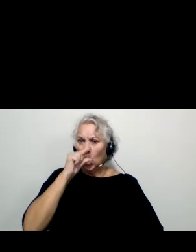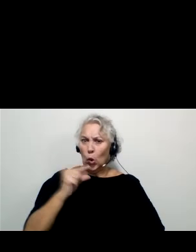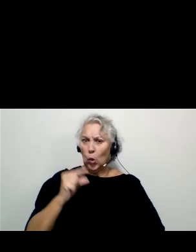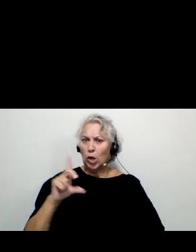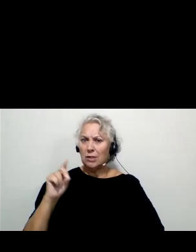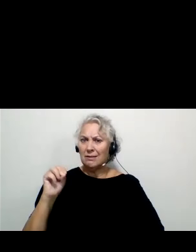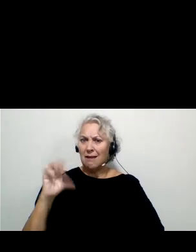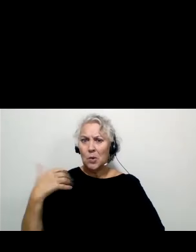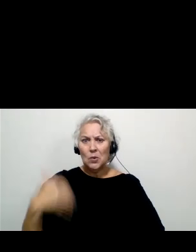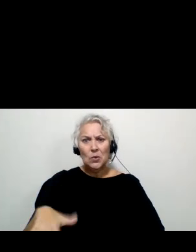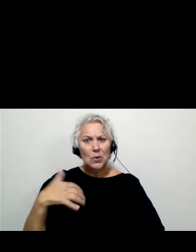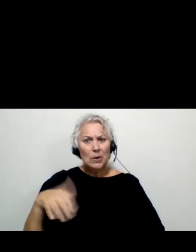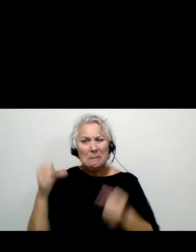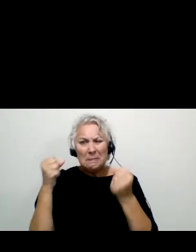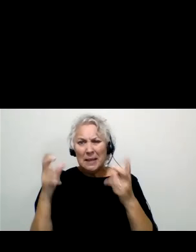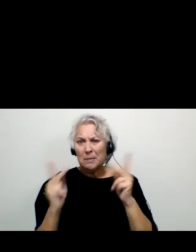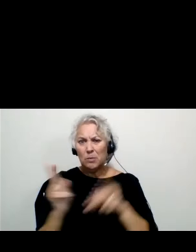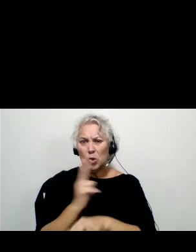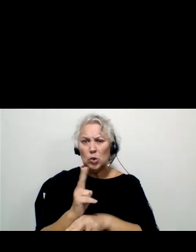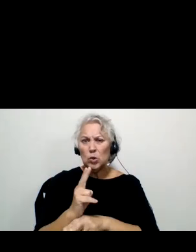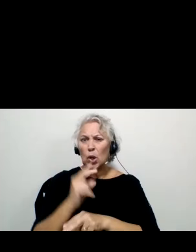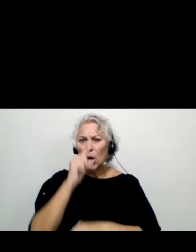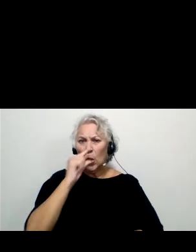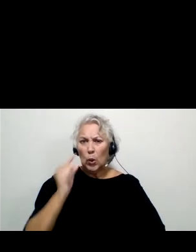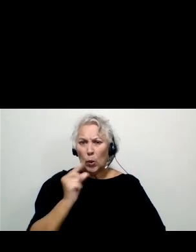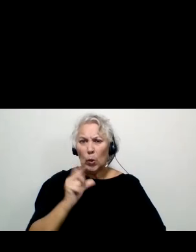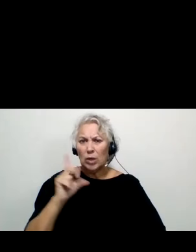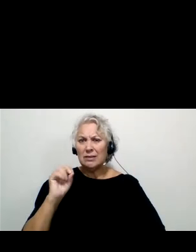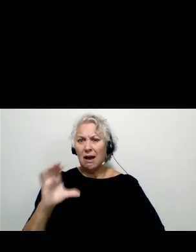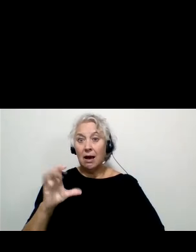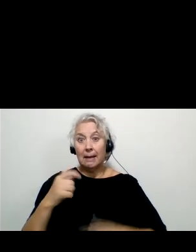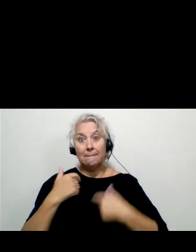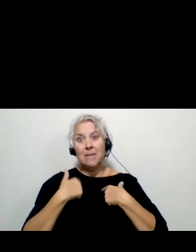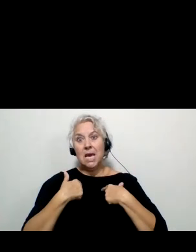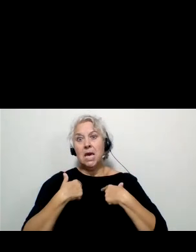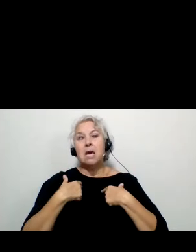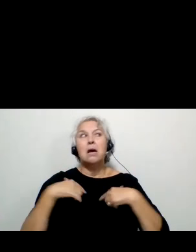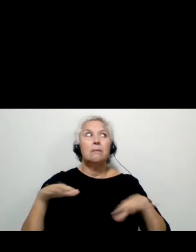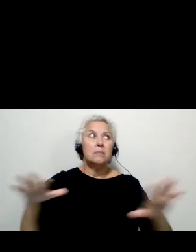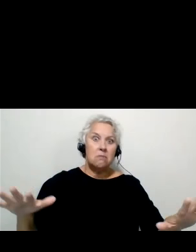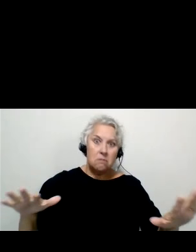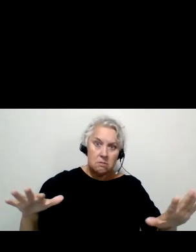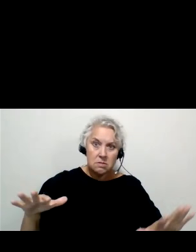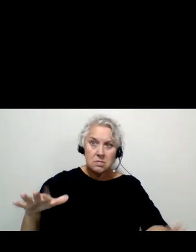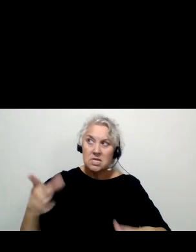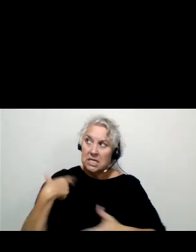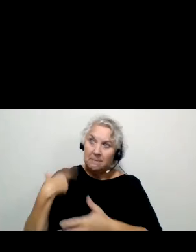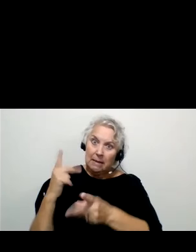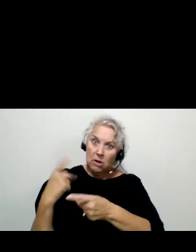Docs are being used by a lot of people, and me as the dinosaur, I'm being dragged towards Google